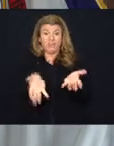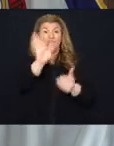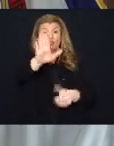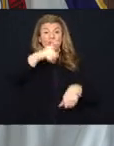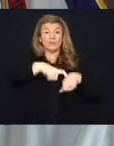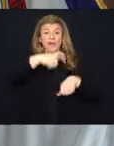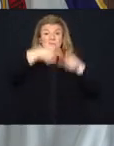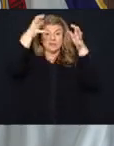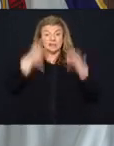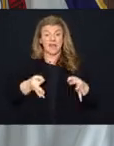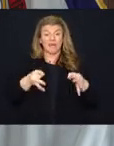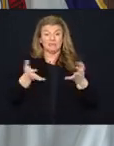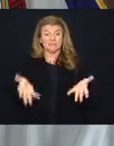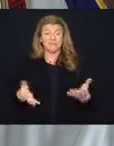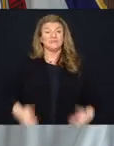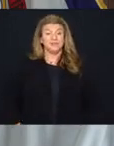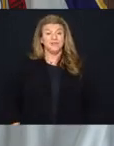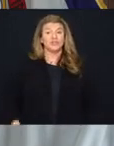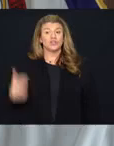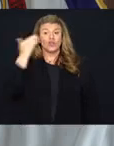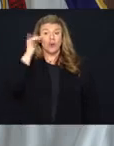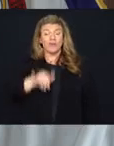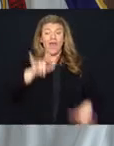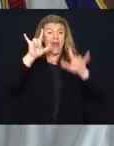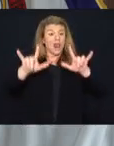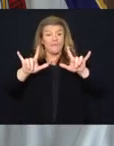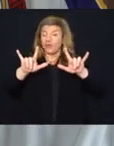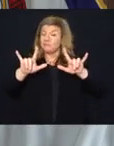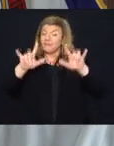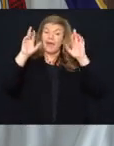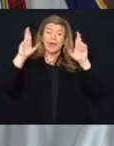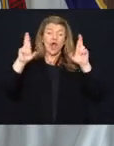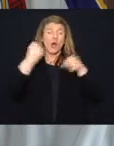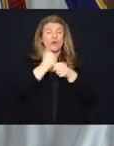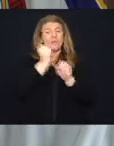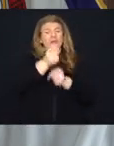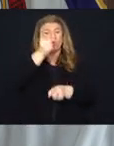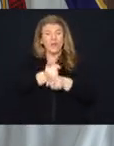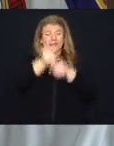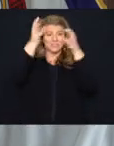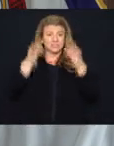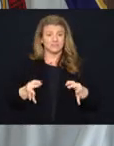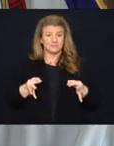So with all that being said, I love you, and I hope you make the right decisions.